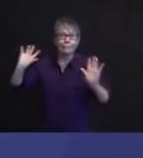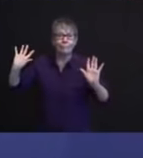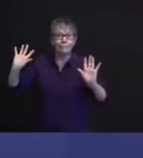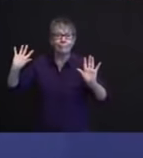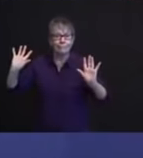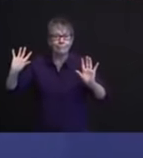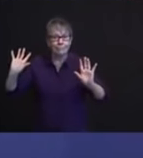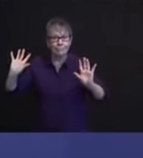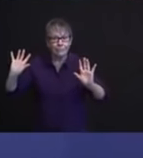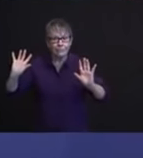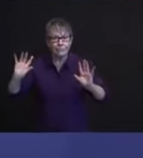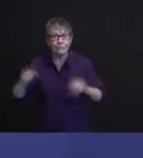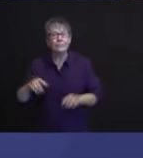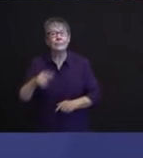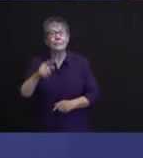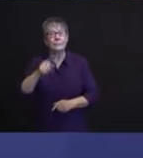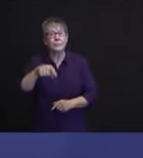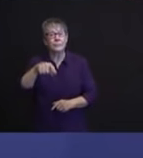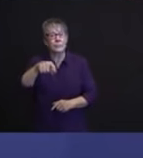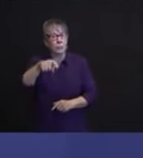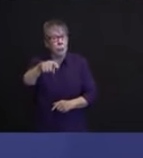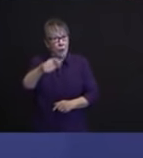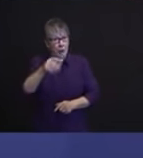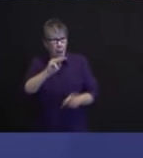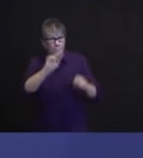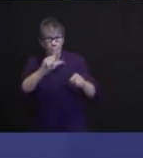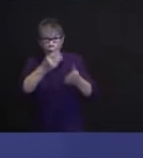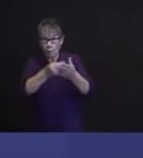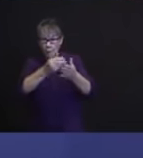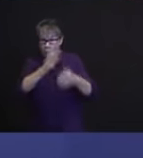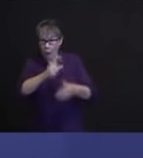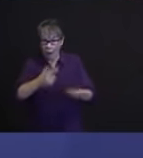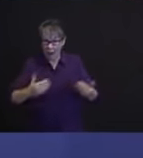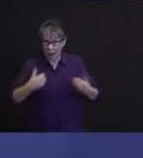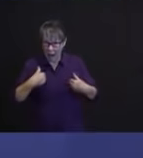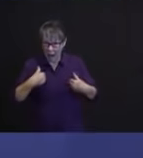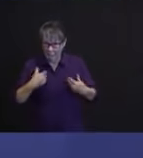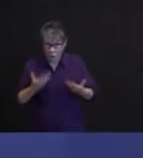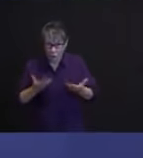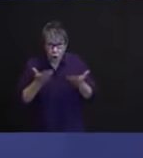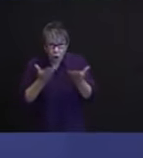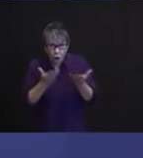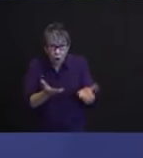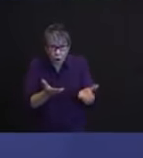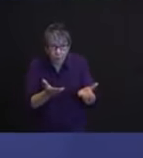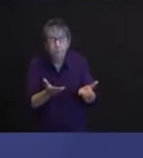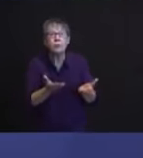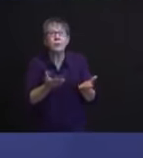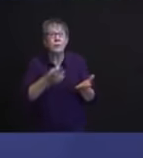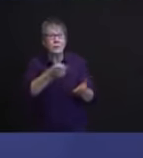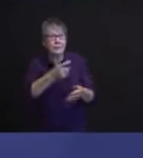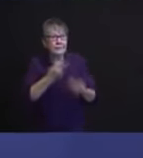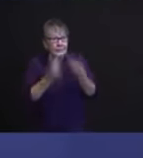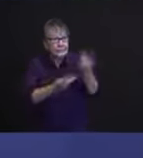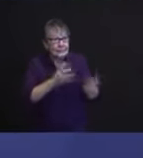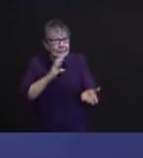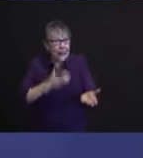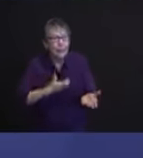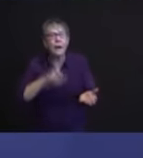time-limited. Santa staff and guests over age 2 must wear masks. Children should not be permitted to sit on Santa's